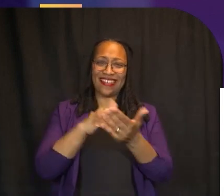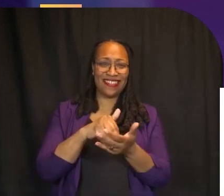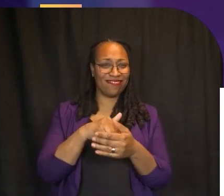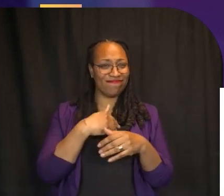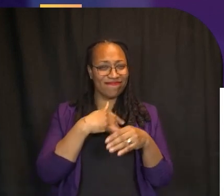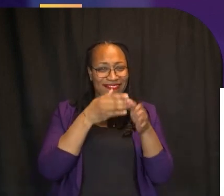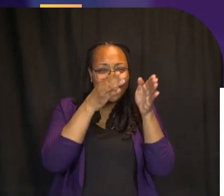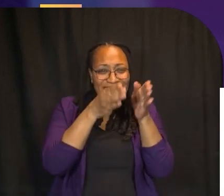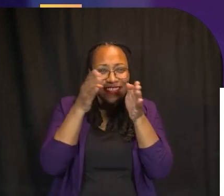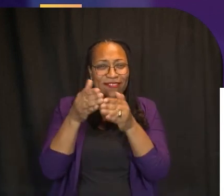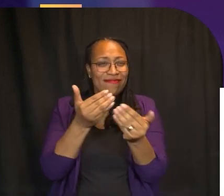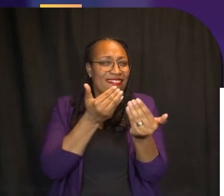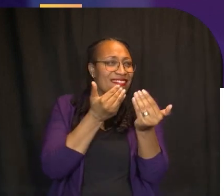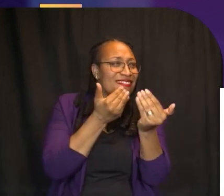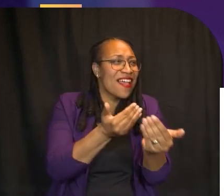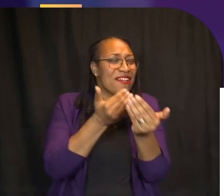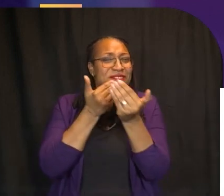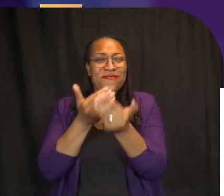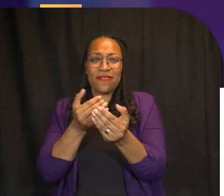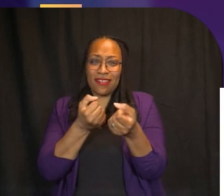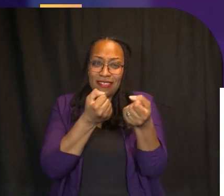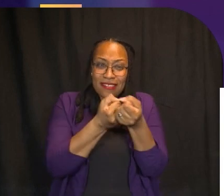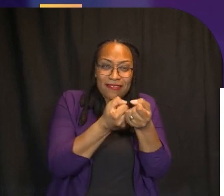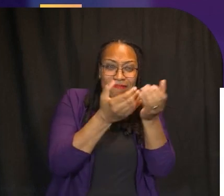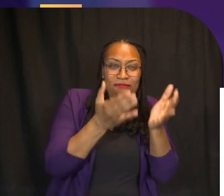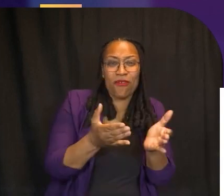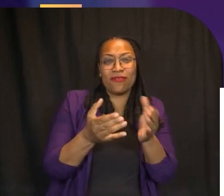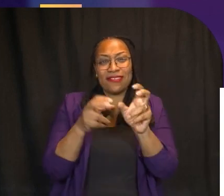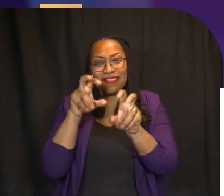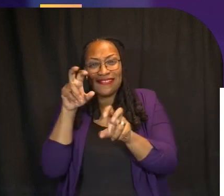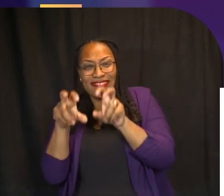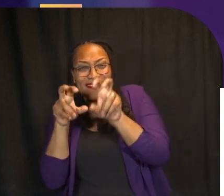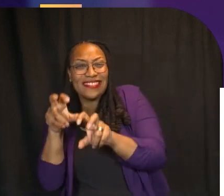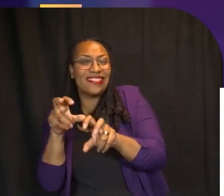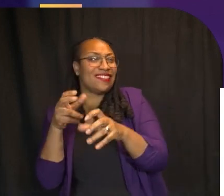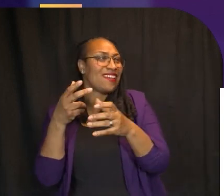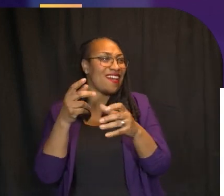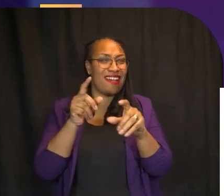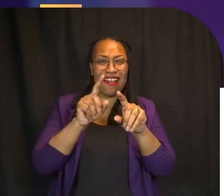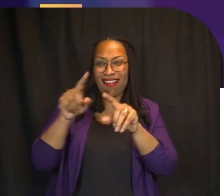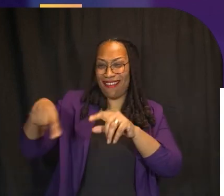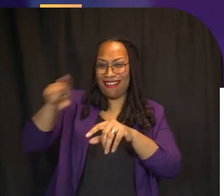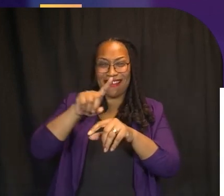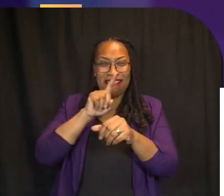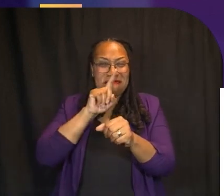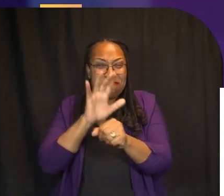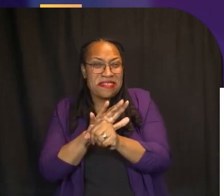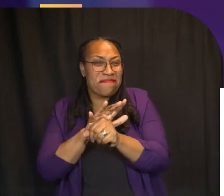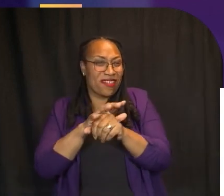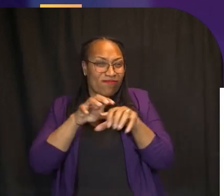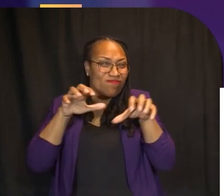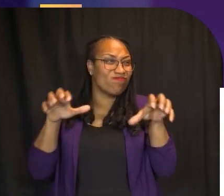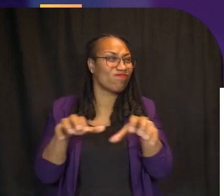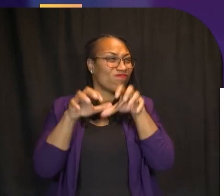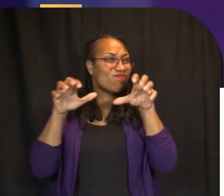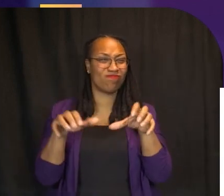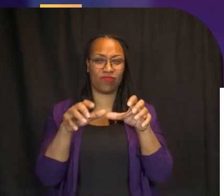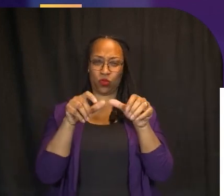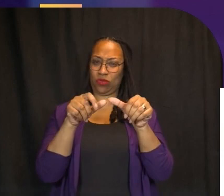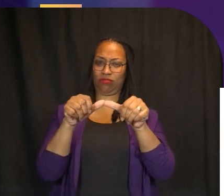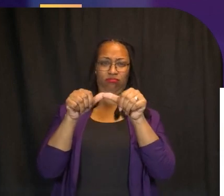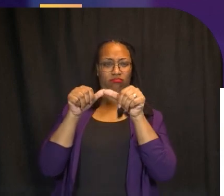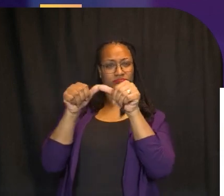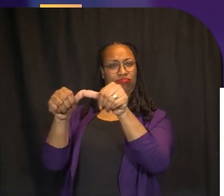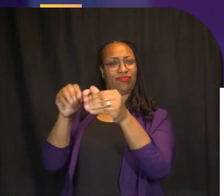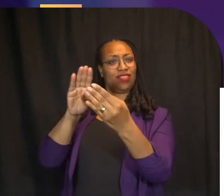to the supporters for your commitment in ensuring that the disability community can look forward to meaningful